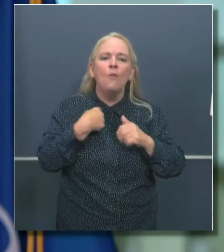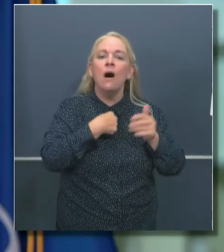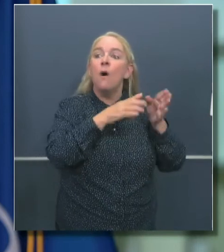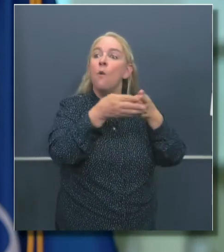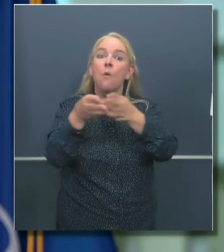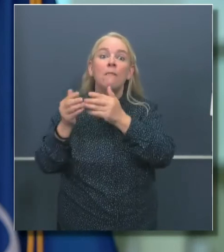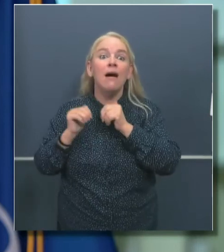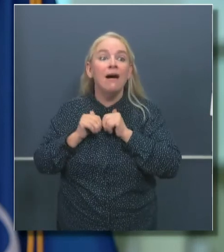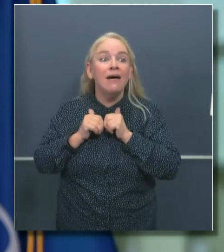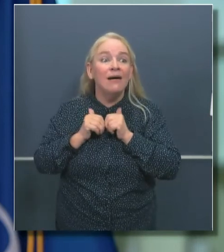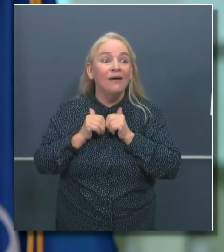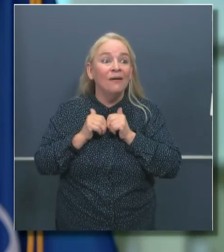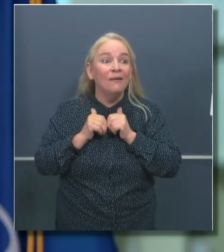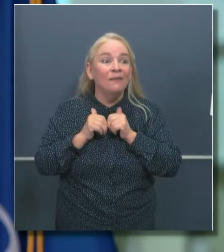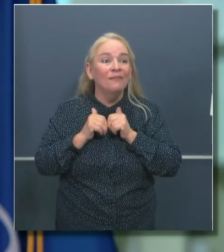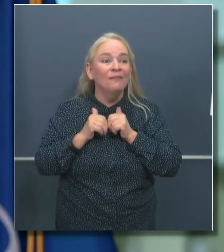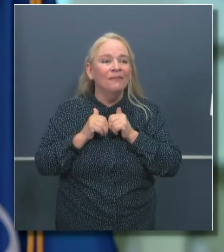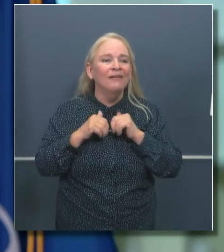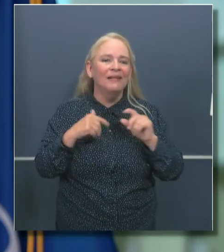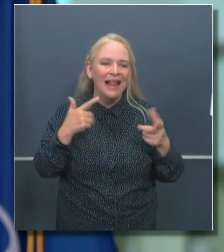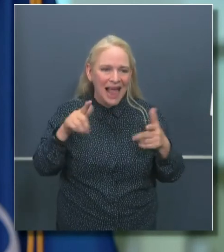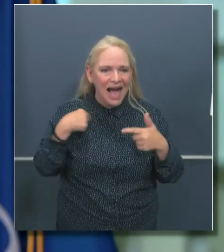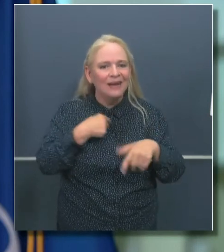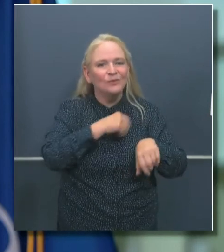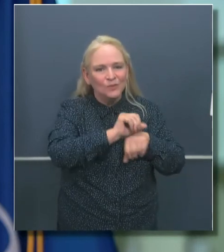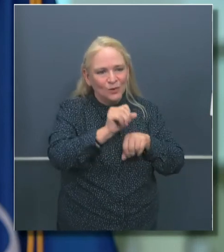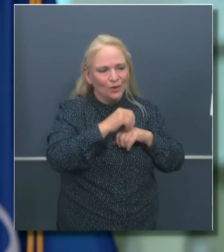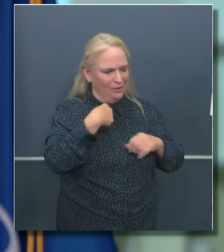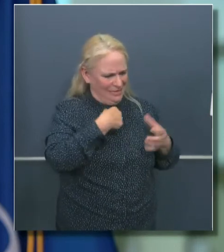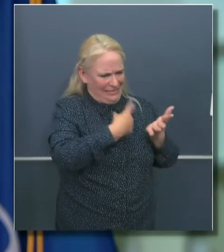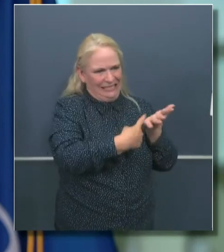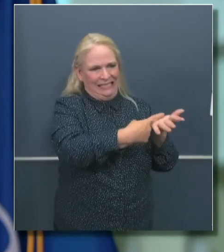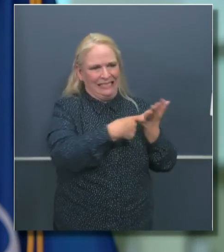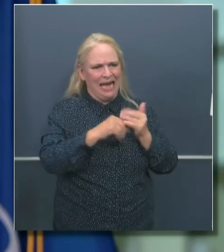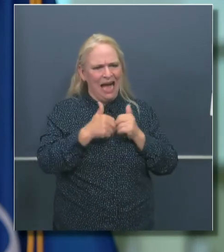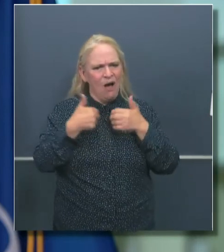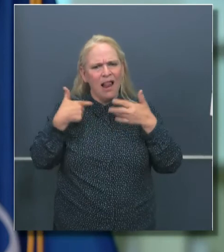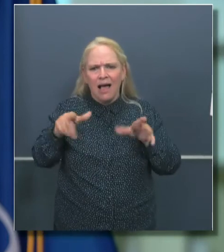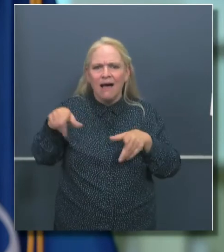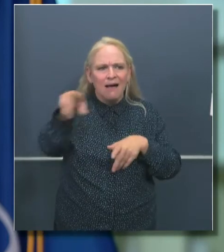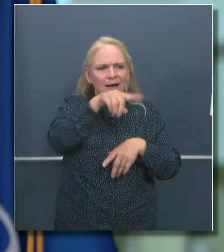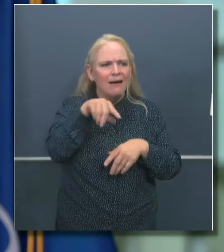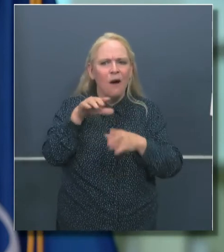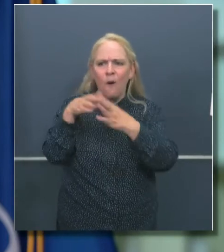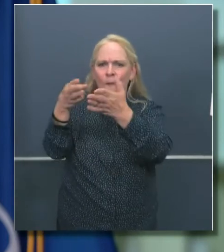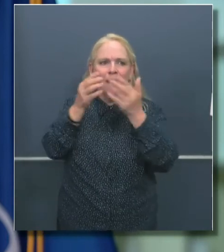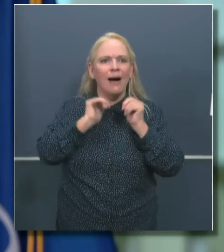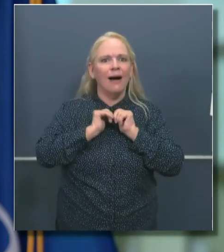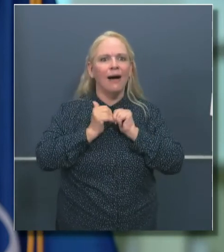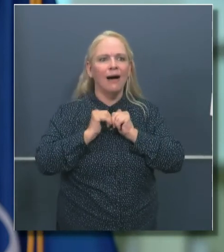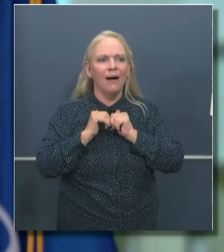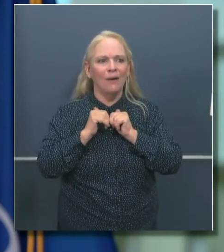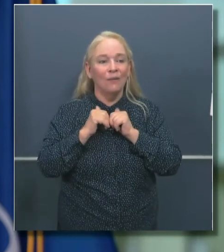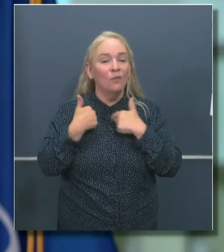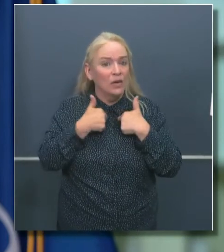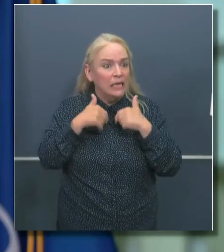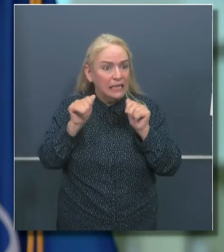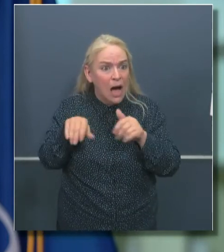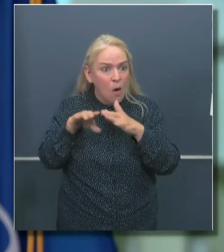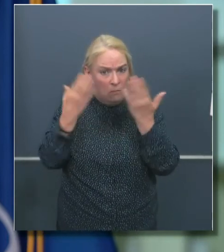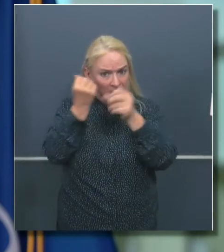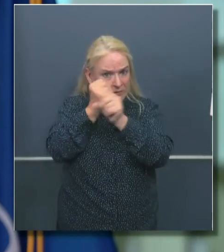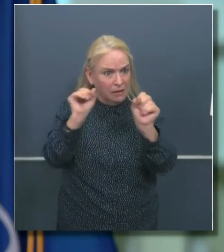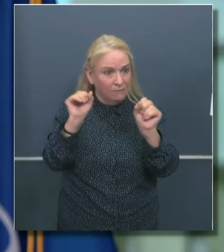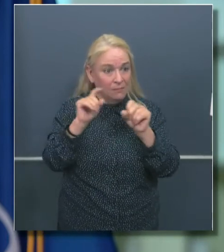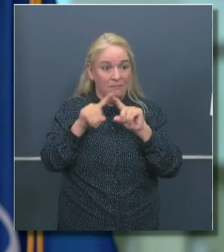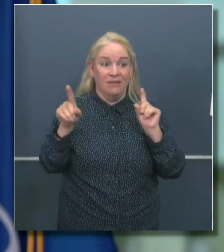and let us do more to focus on to how we can safely reopen. We can safely reopen, but we have to